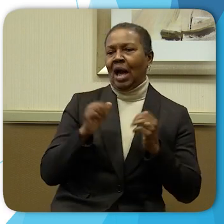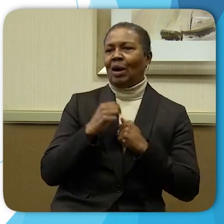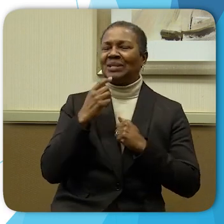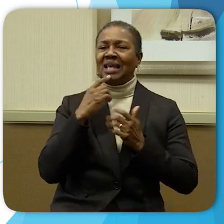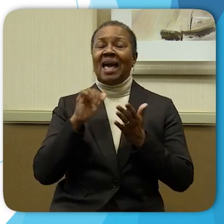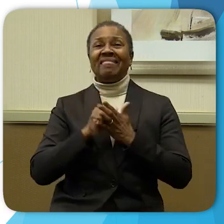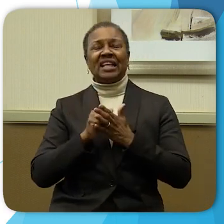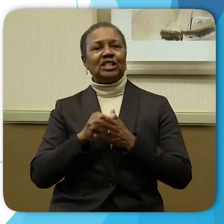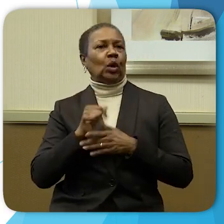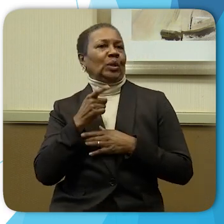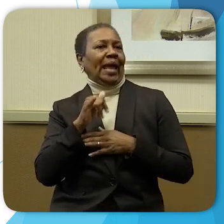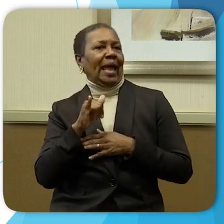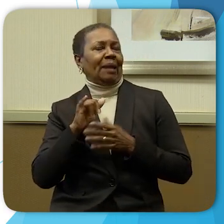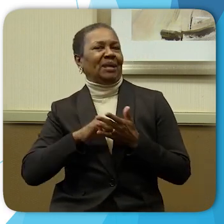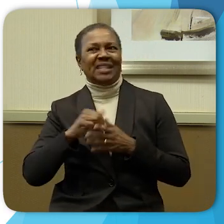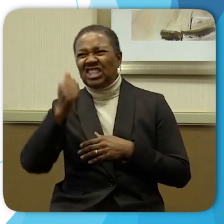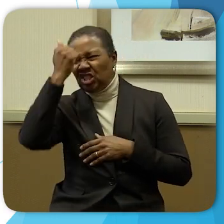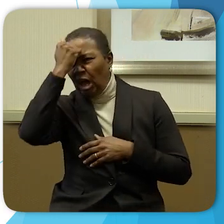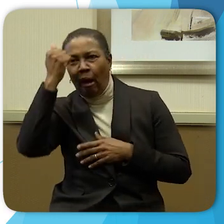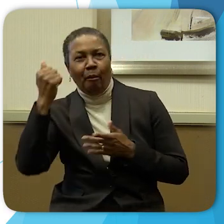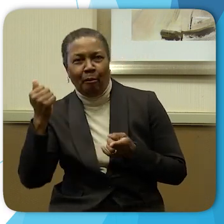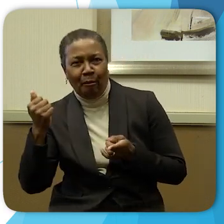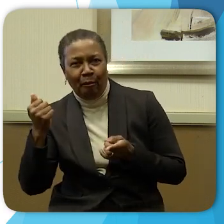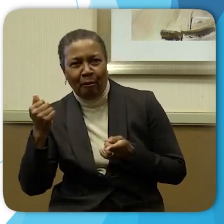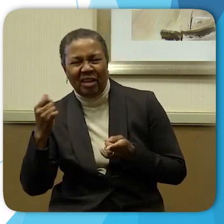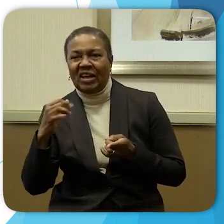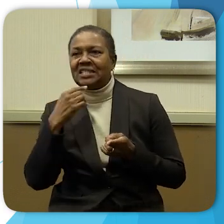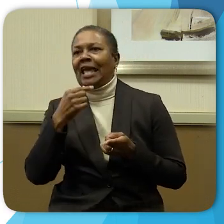say, that's so gay to me, that's so dumb or stupid, right?